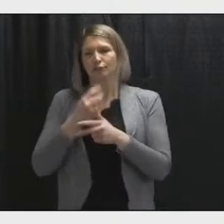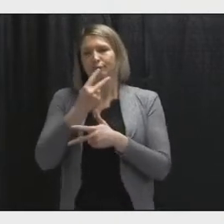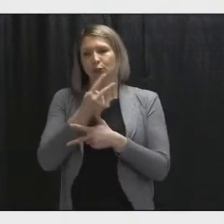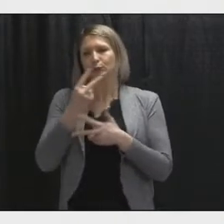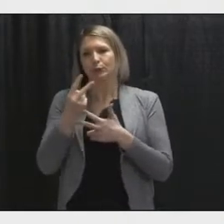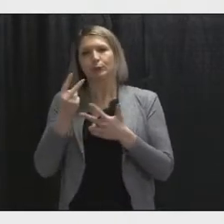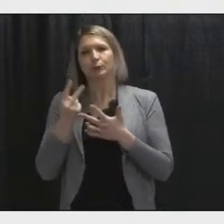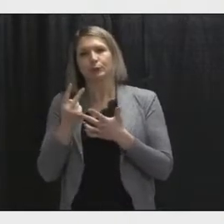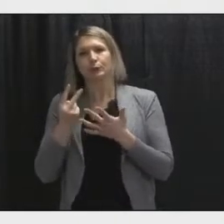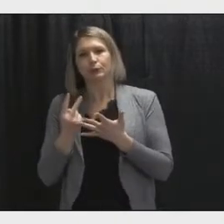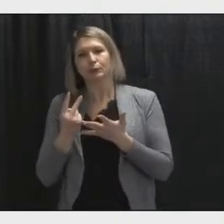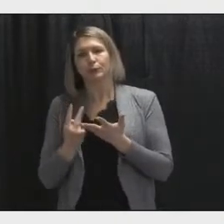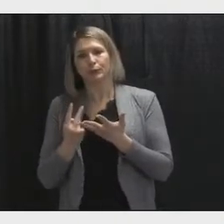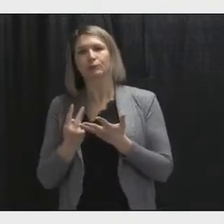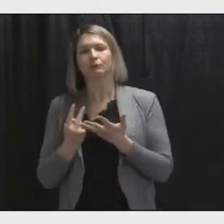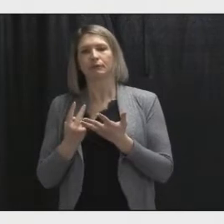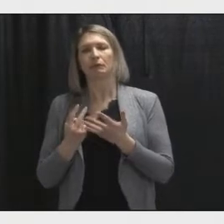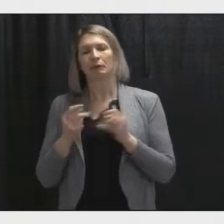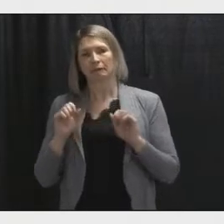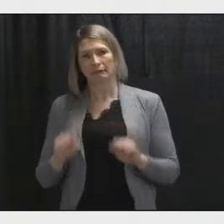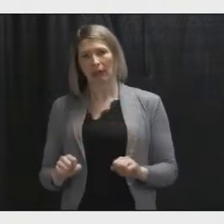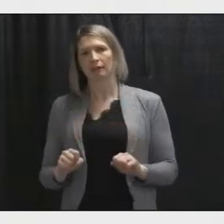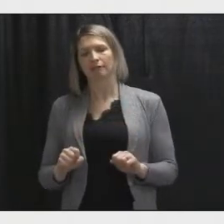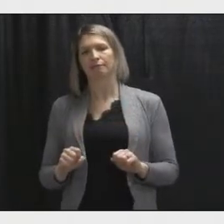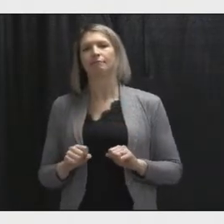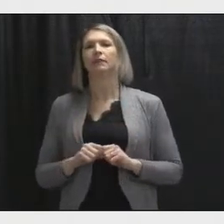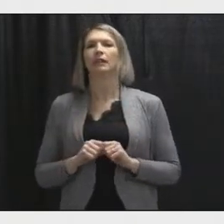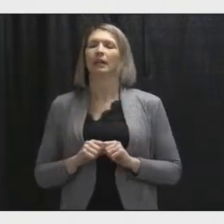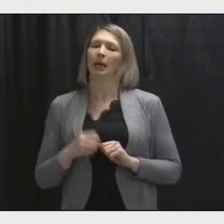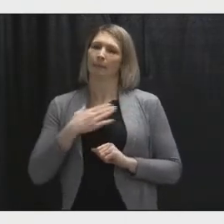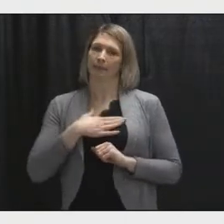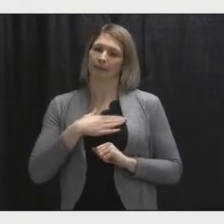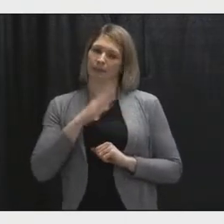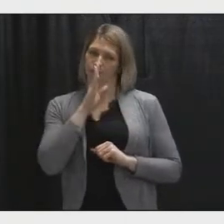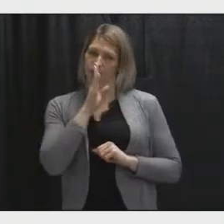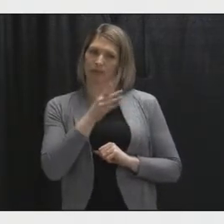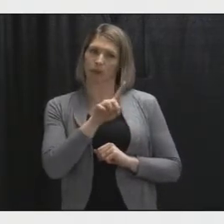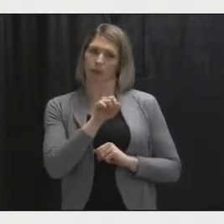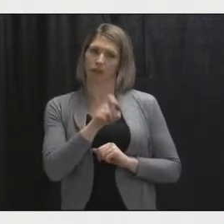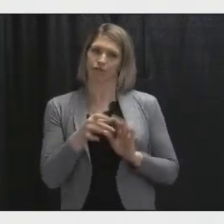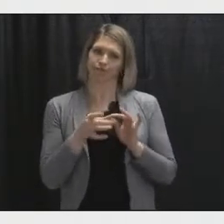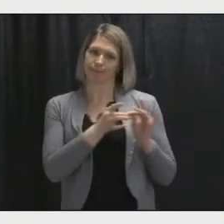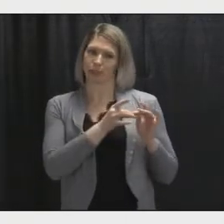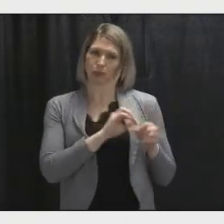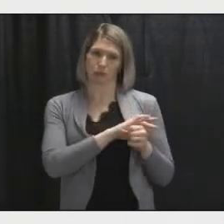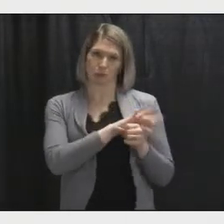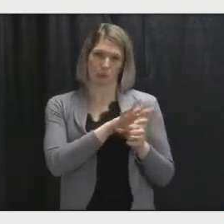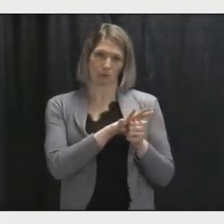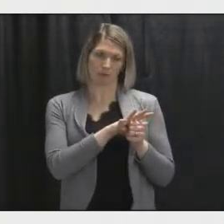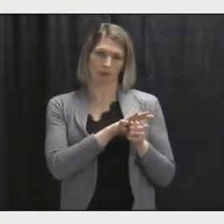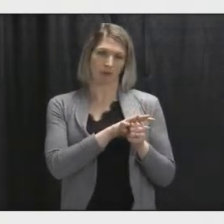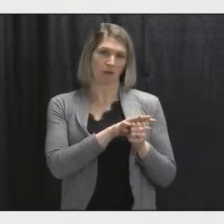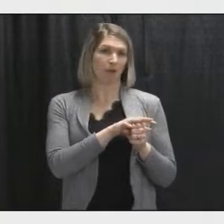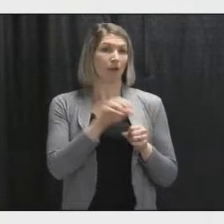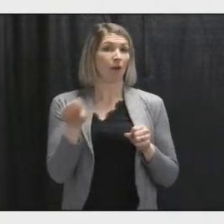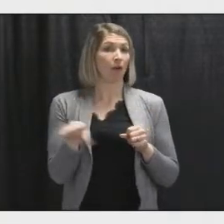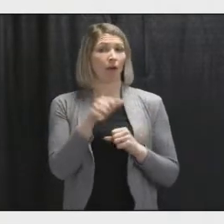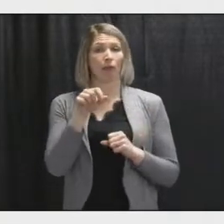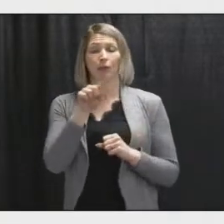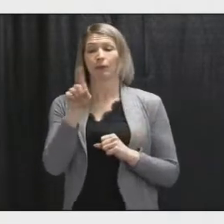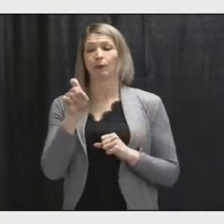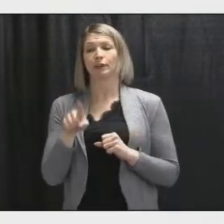ask rumor-based questions. The purpose of these briefings is to address COVID-19 issues. All other government-related issues should be directed to the